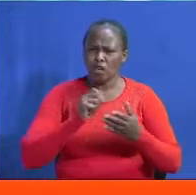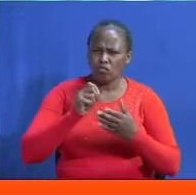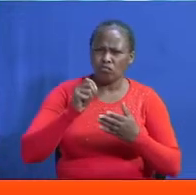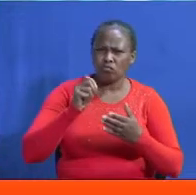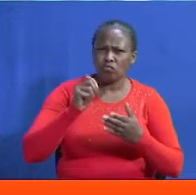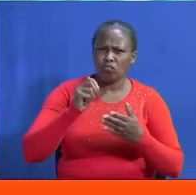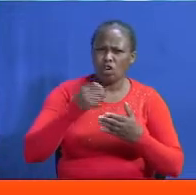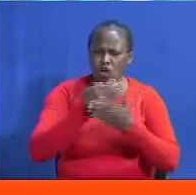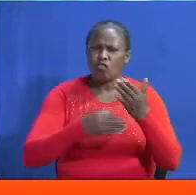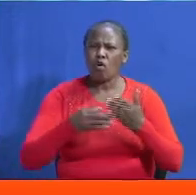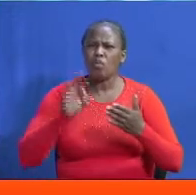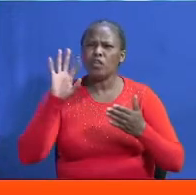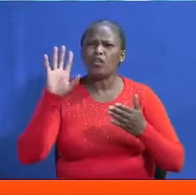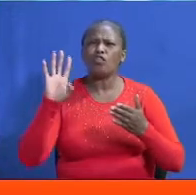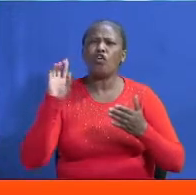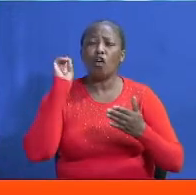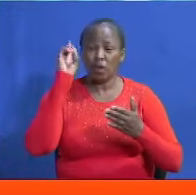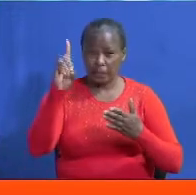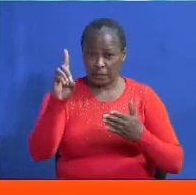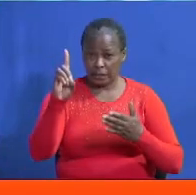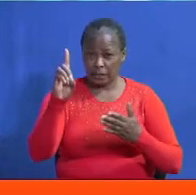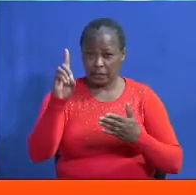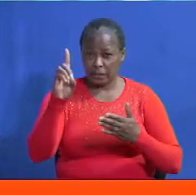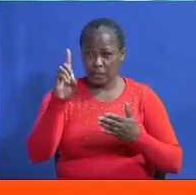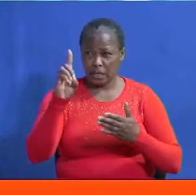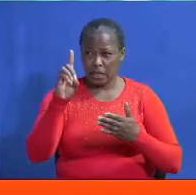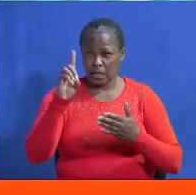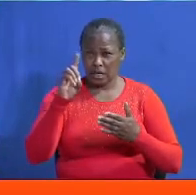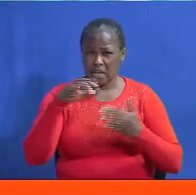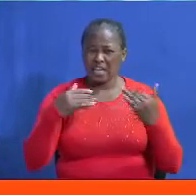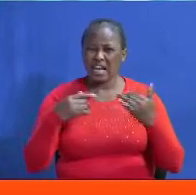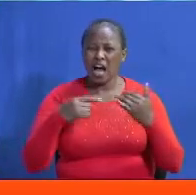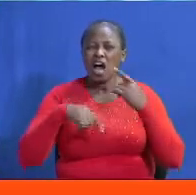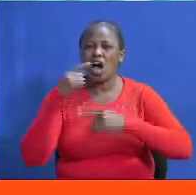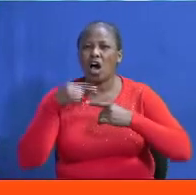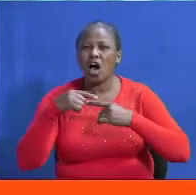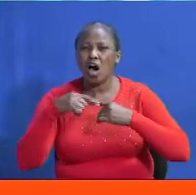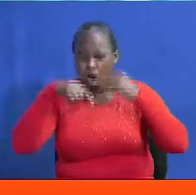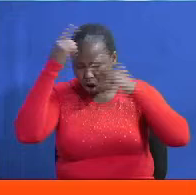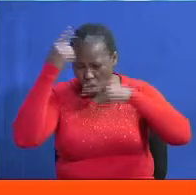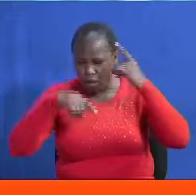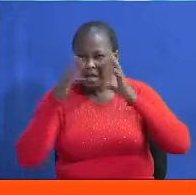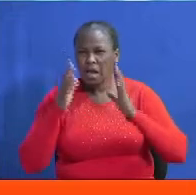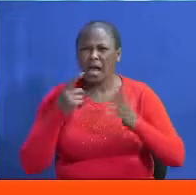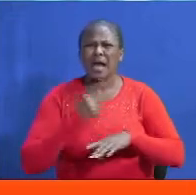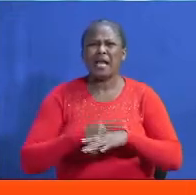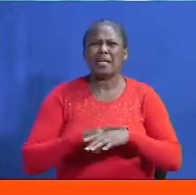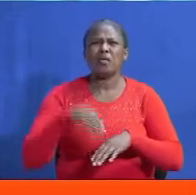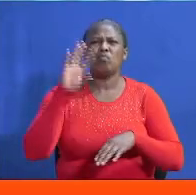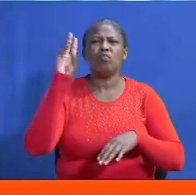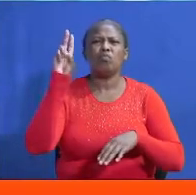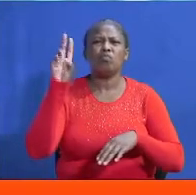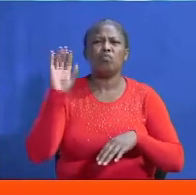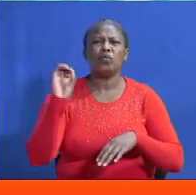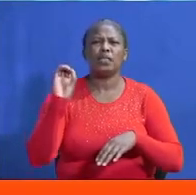declare the presidential winner. Yeah, winner. All right. So during 2017, what happened